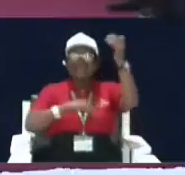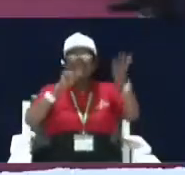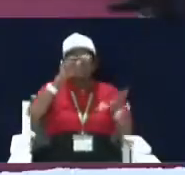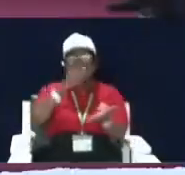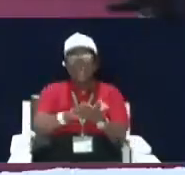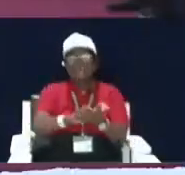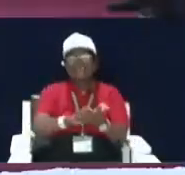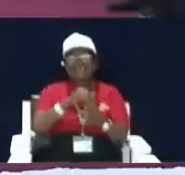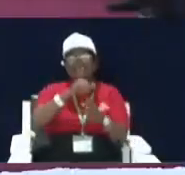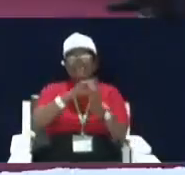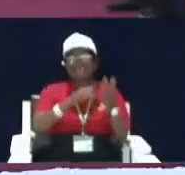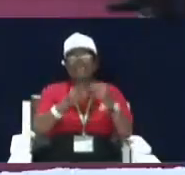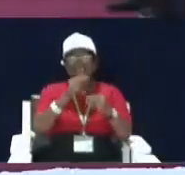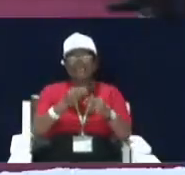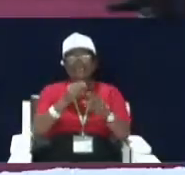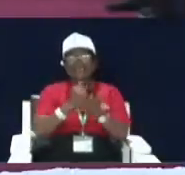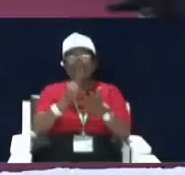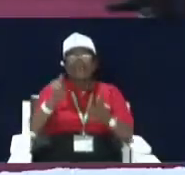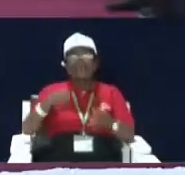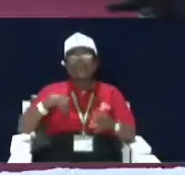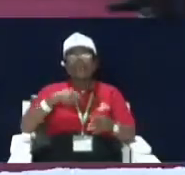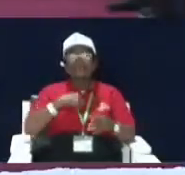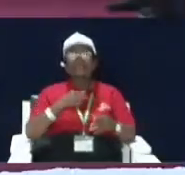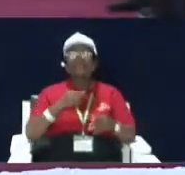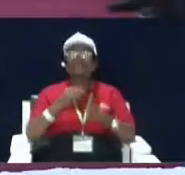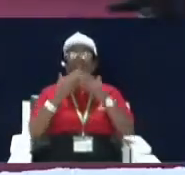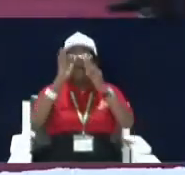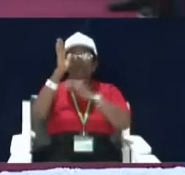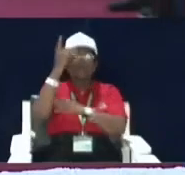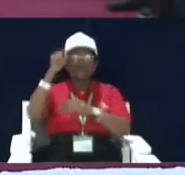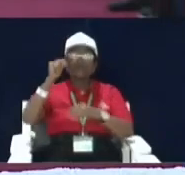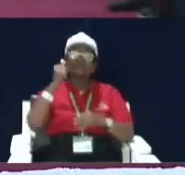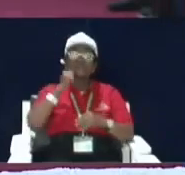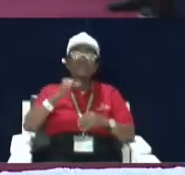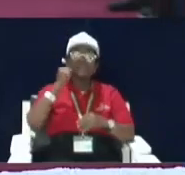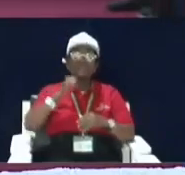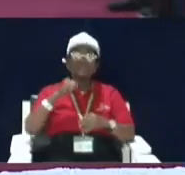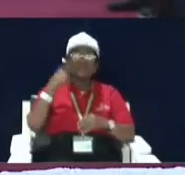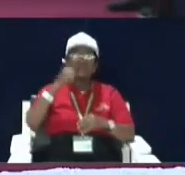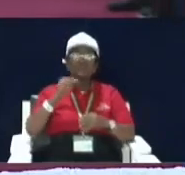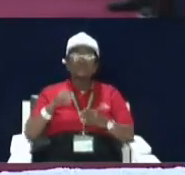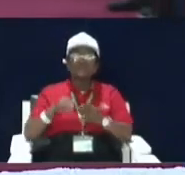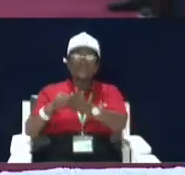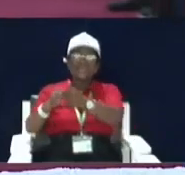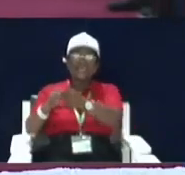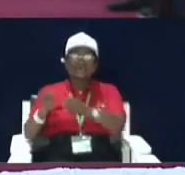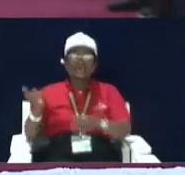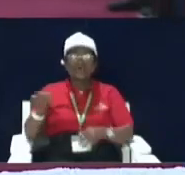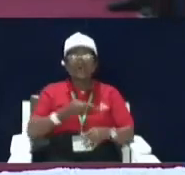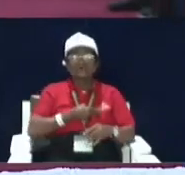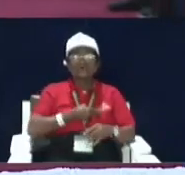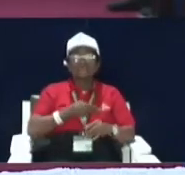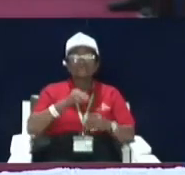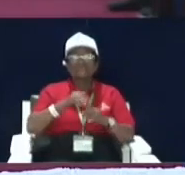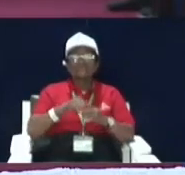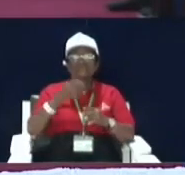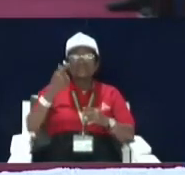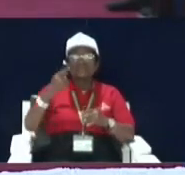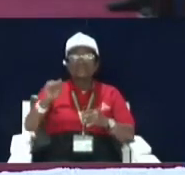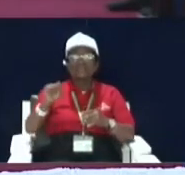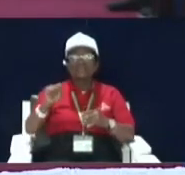And we thank God for the lady who led us in the first